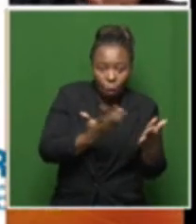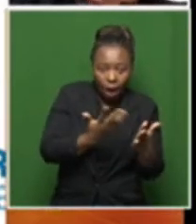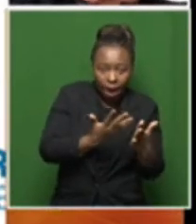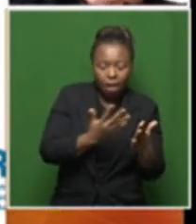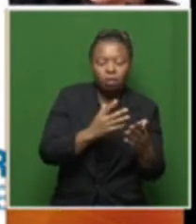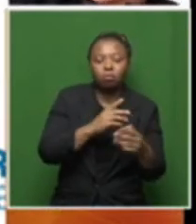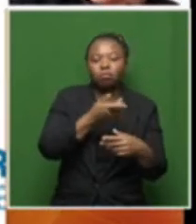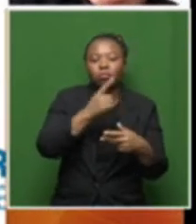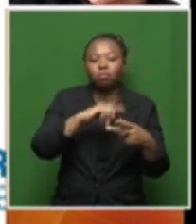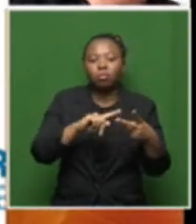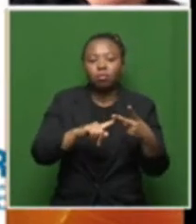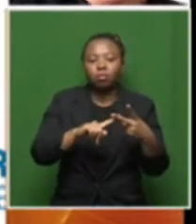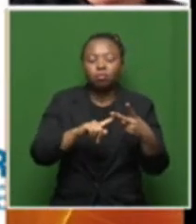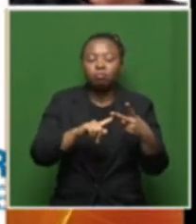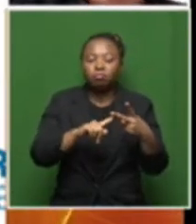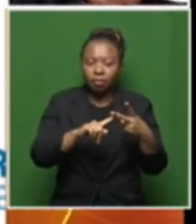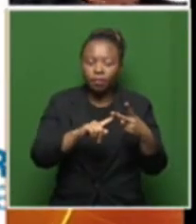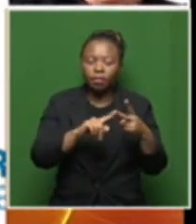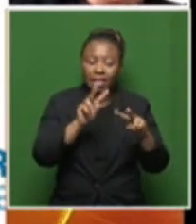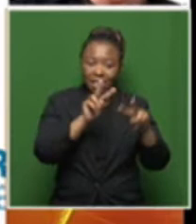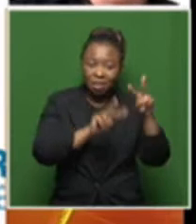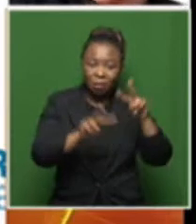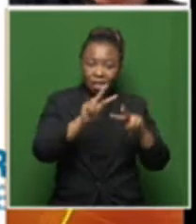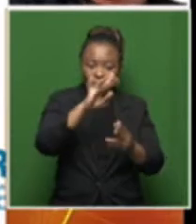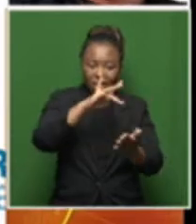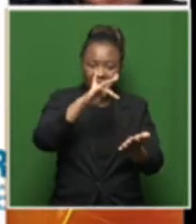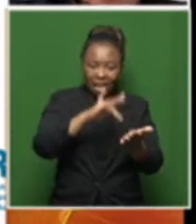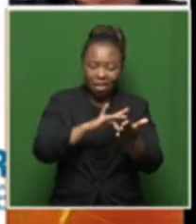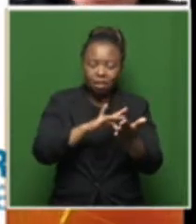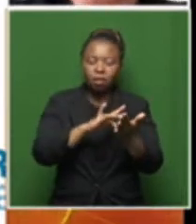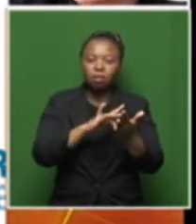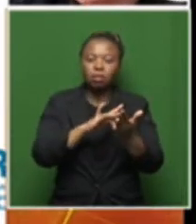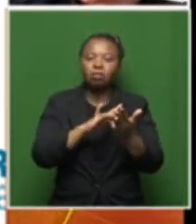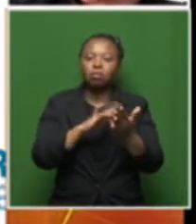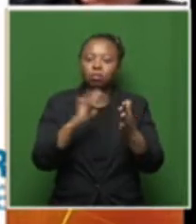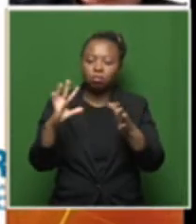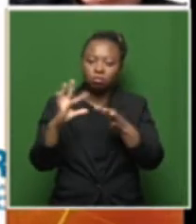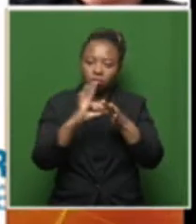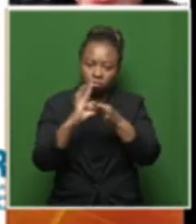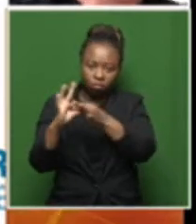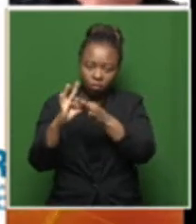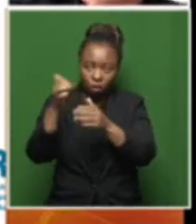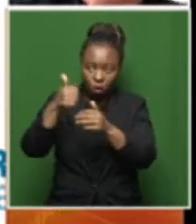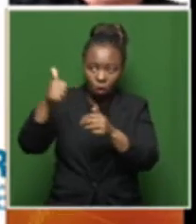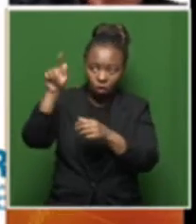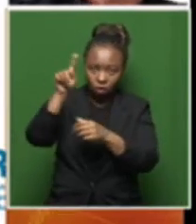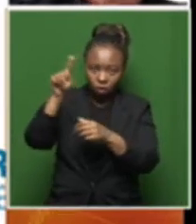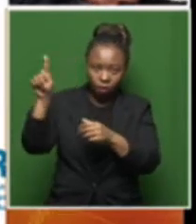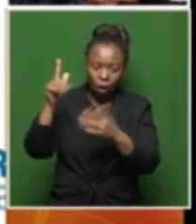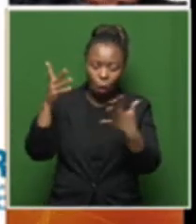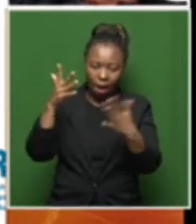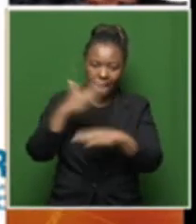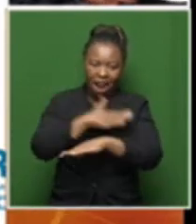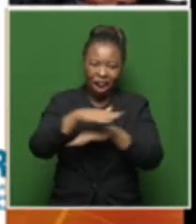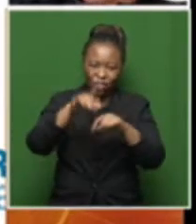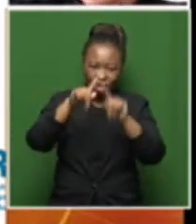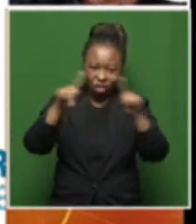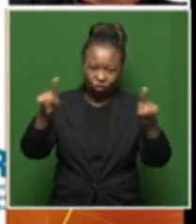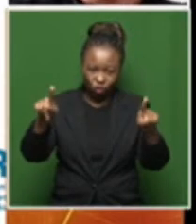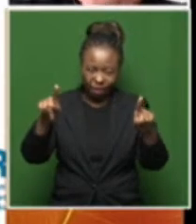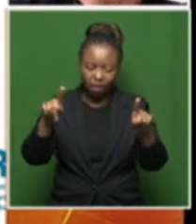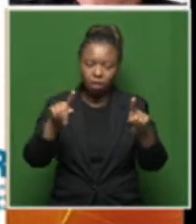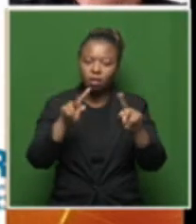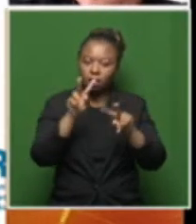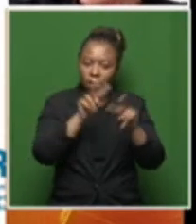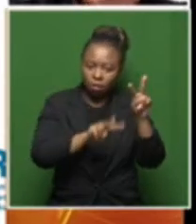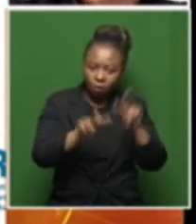manufactured. We assess the inspection sites through collaborating with the authorities in the respective countries. And then we